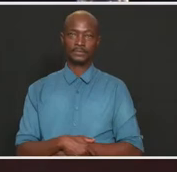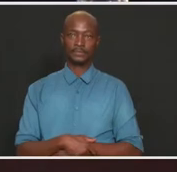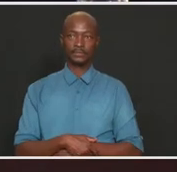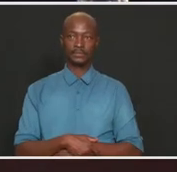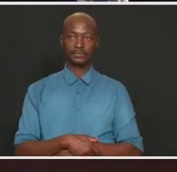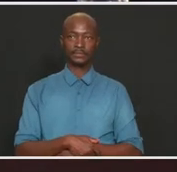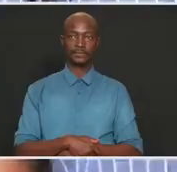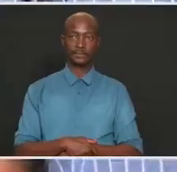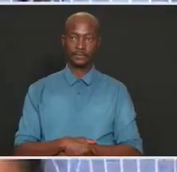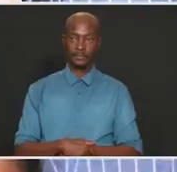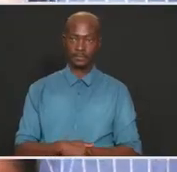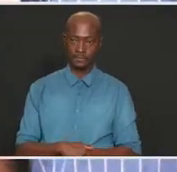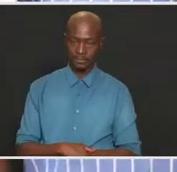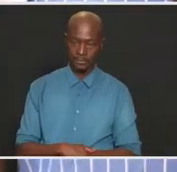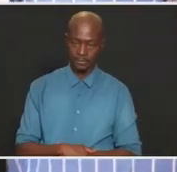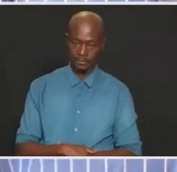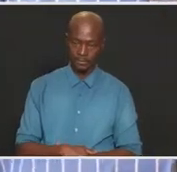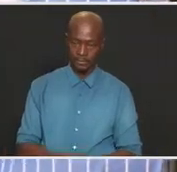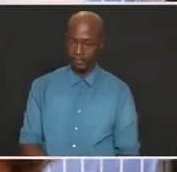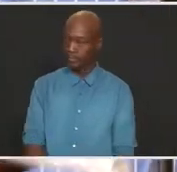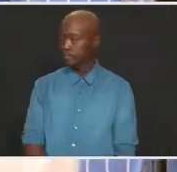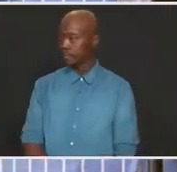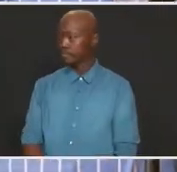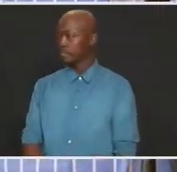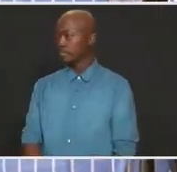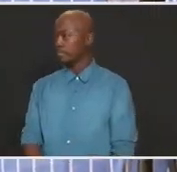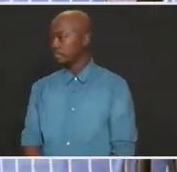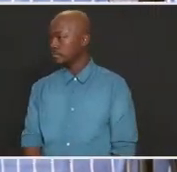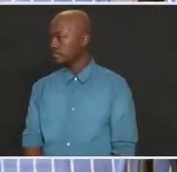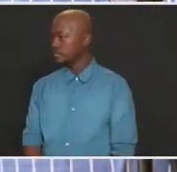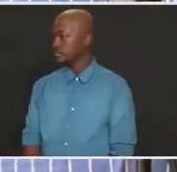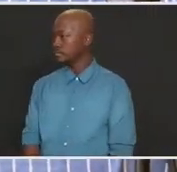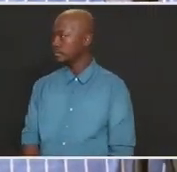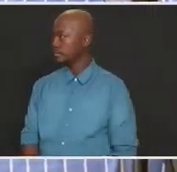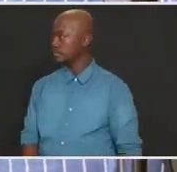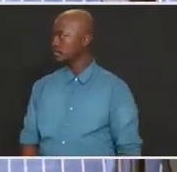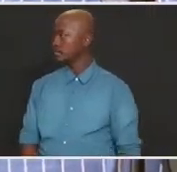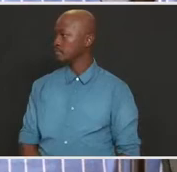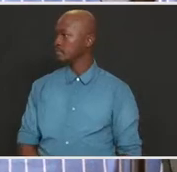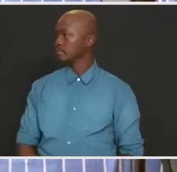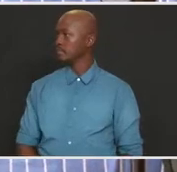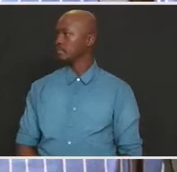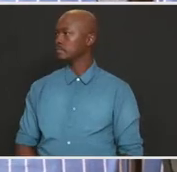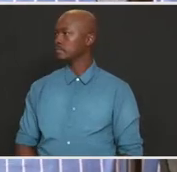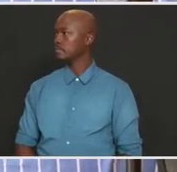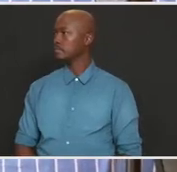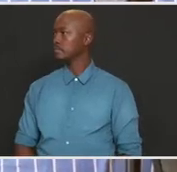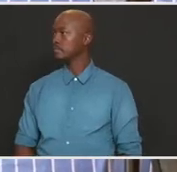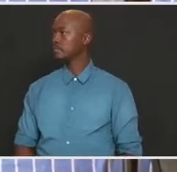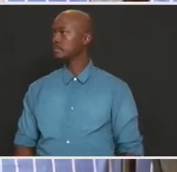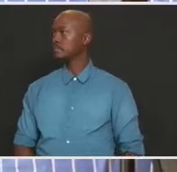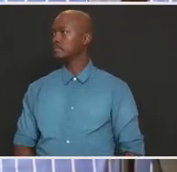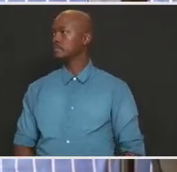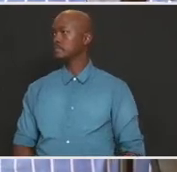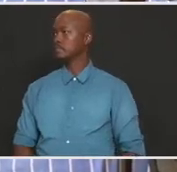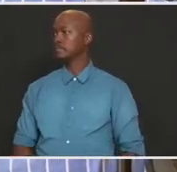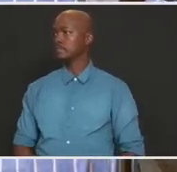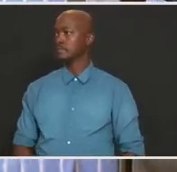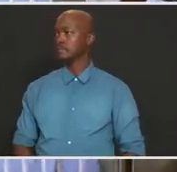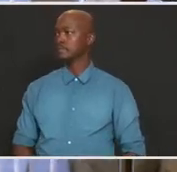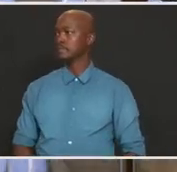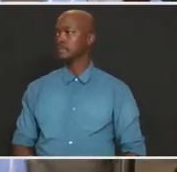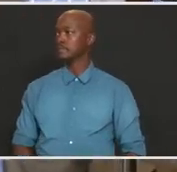I think just attention first of all he mentioned his name that is and